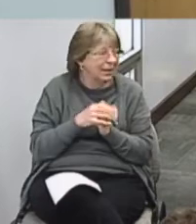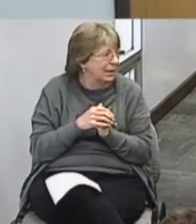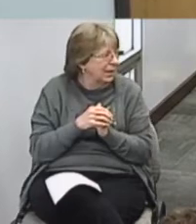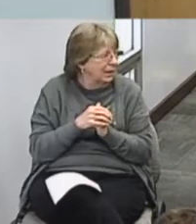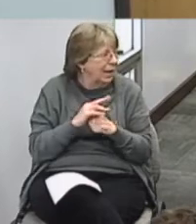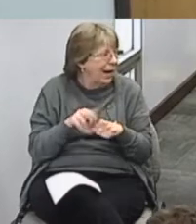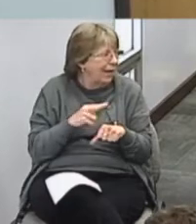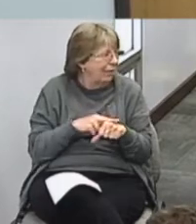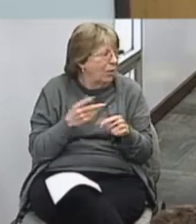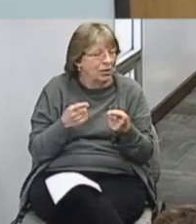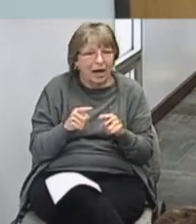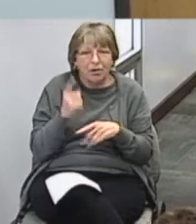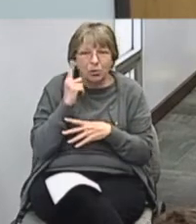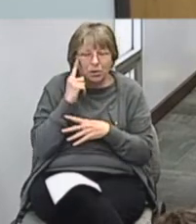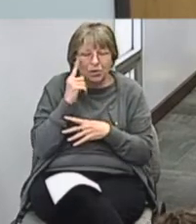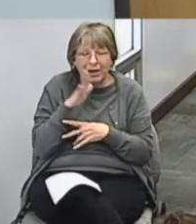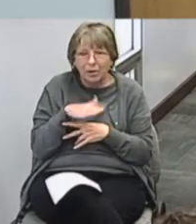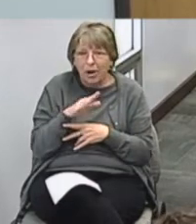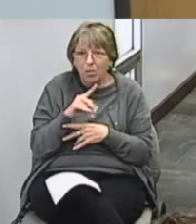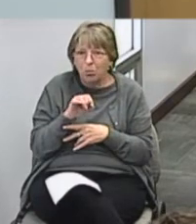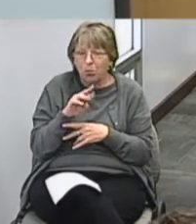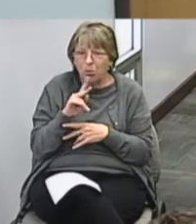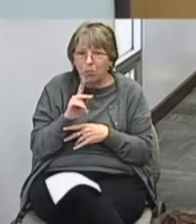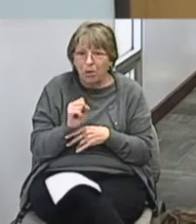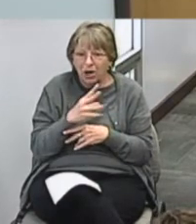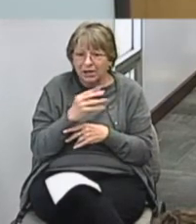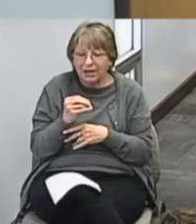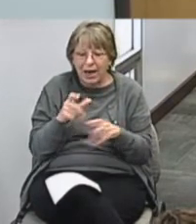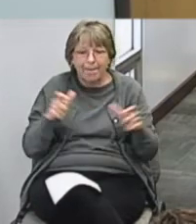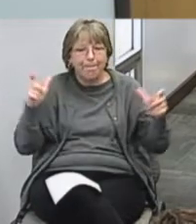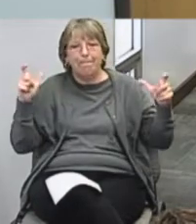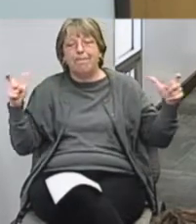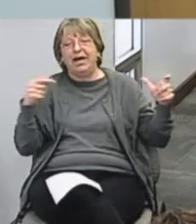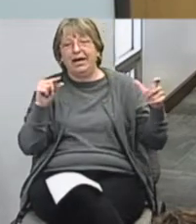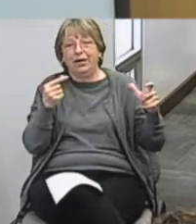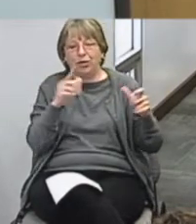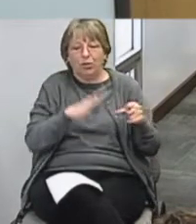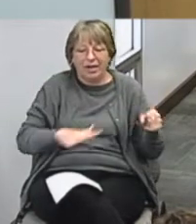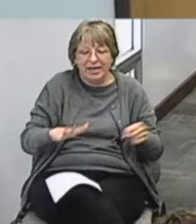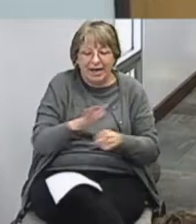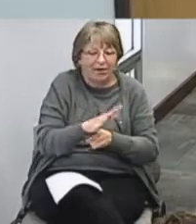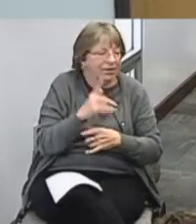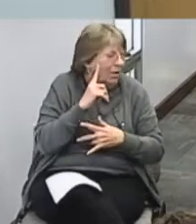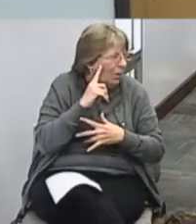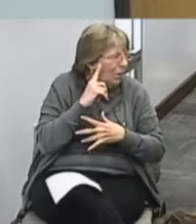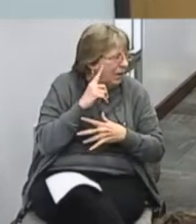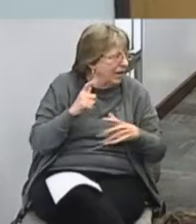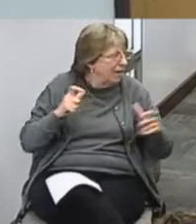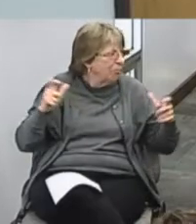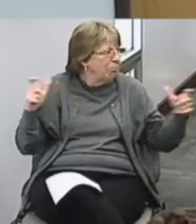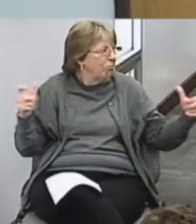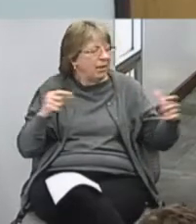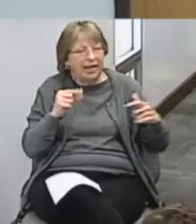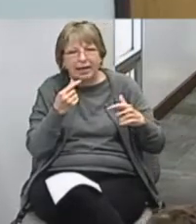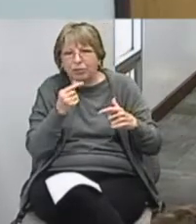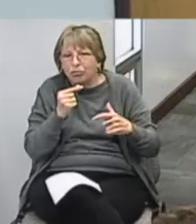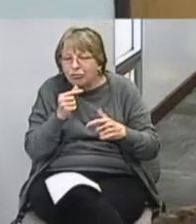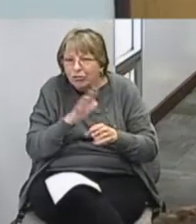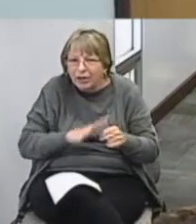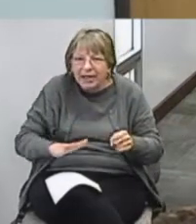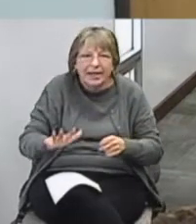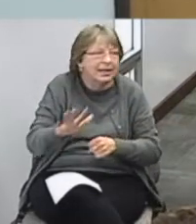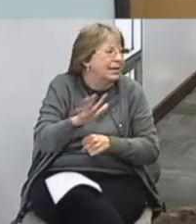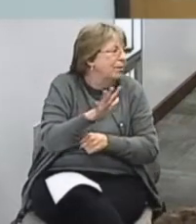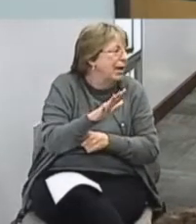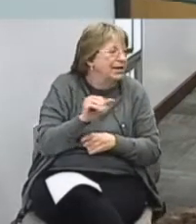And of course, when you think about parks and big green spaces, you know, when we think about parks, we think about big green space, and Avenue A fits